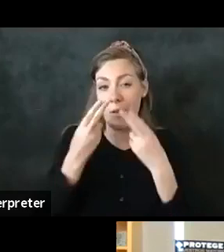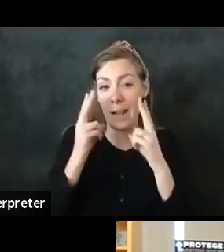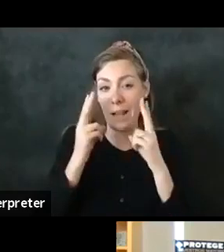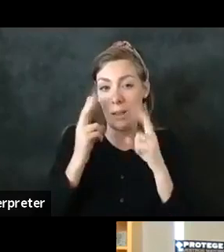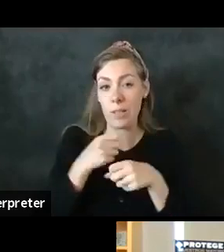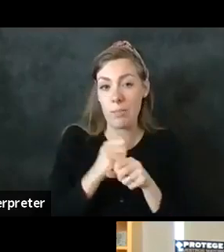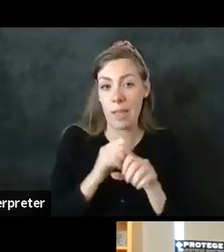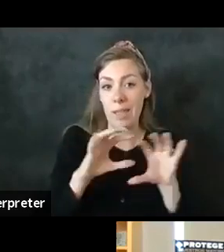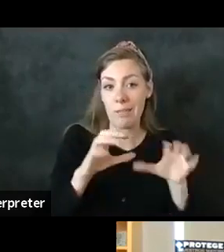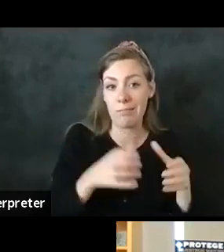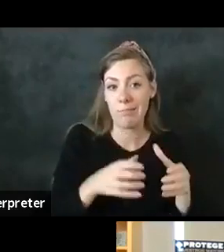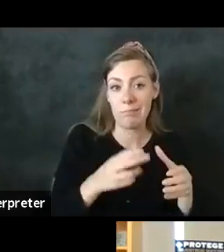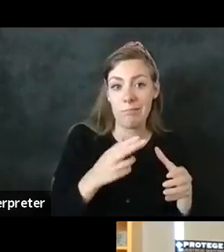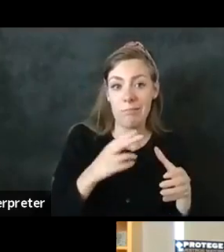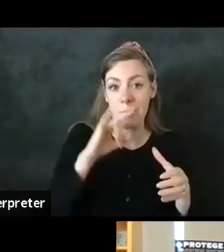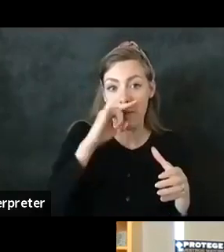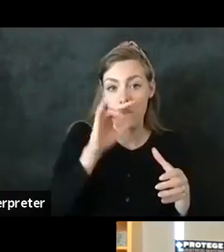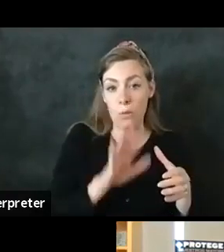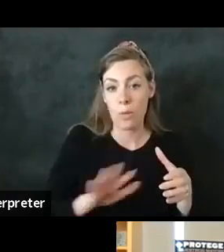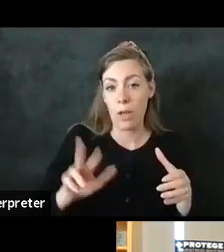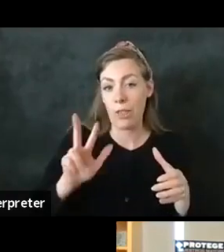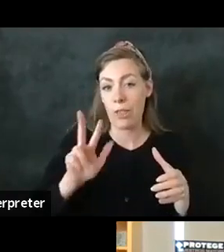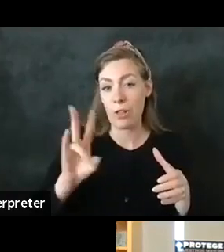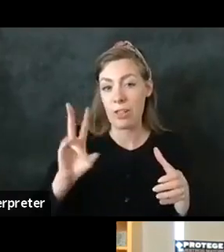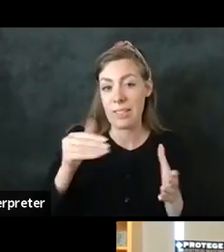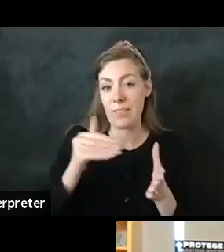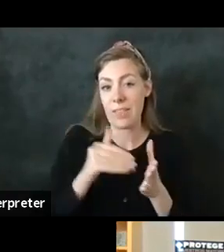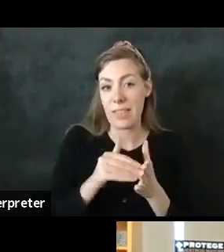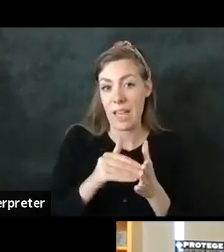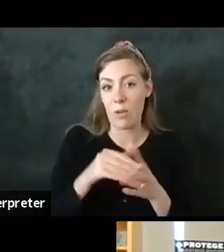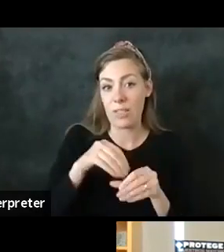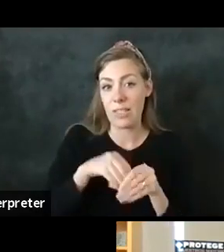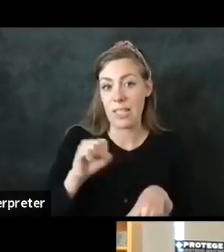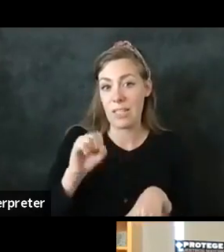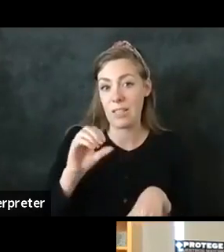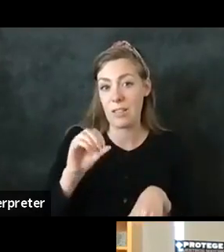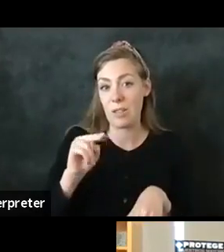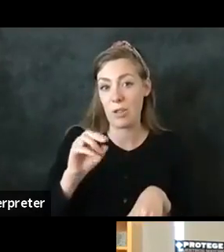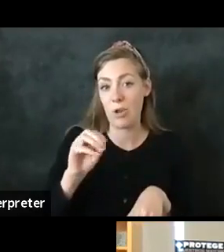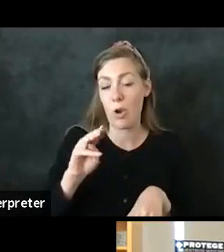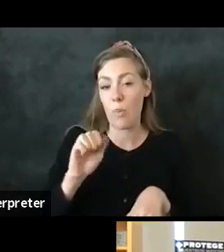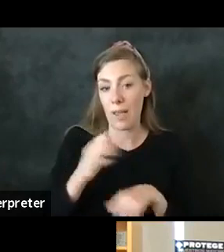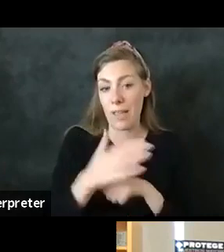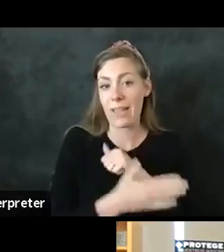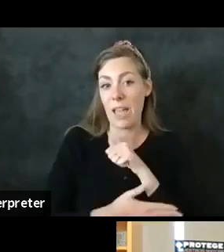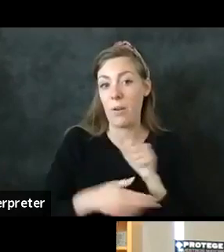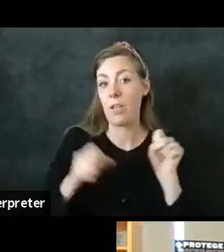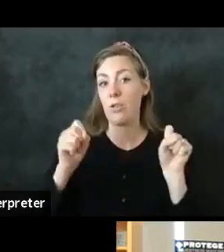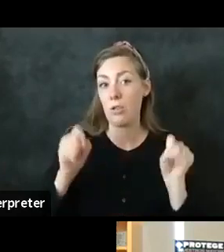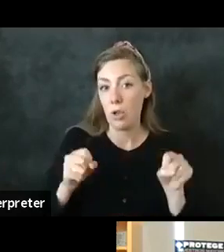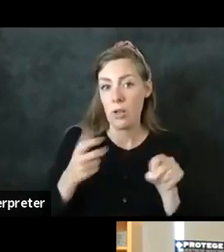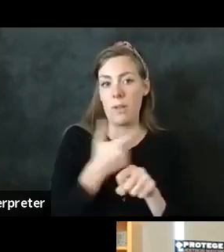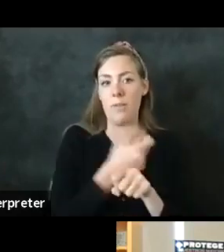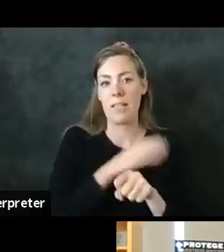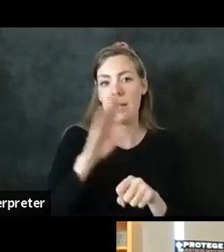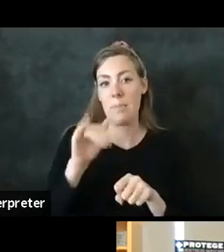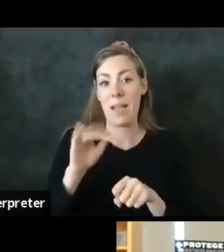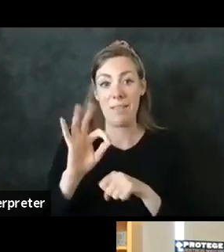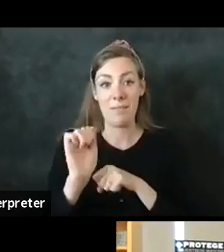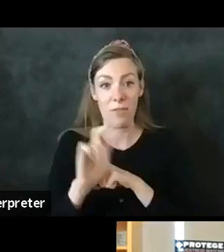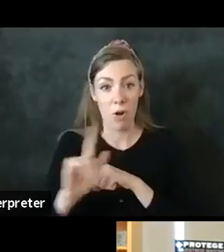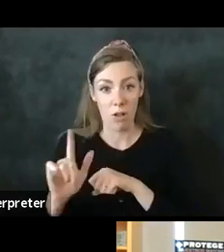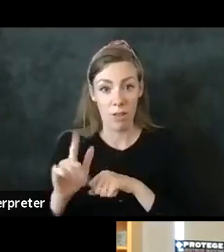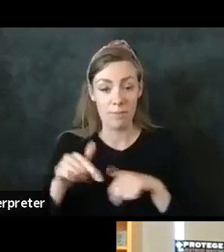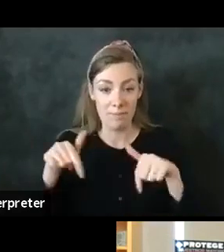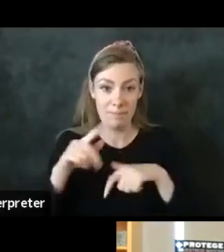children, which is about 37,000 in Sonoma County, eligible to get vaccinated this fall. We have been in